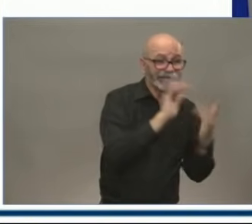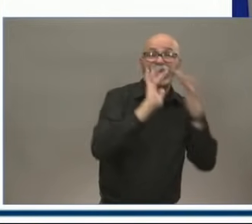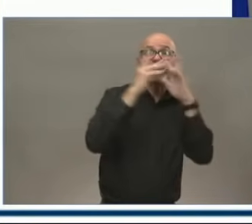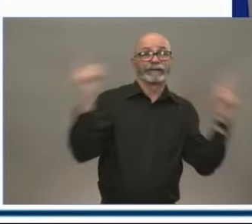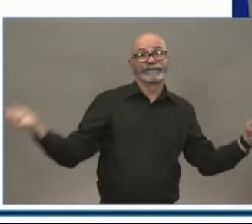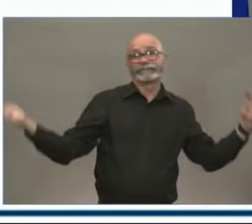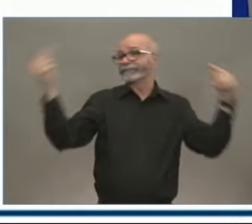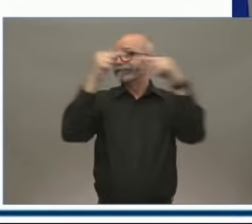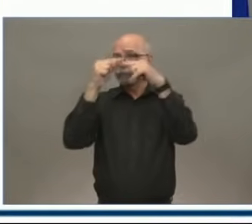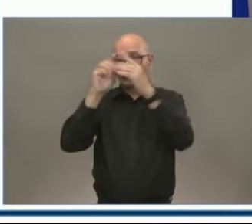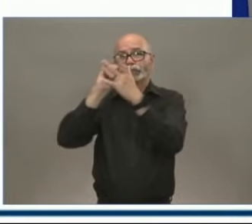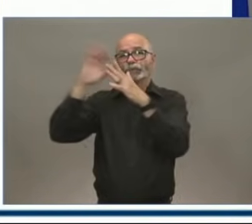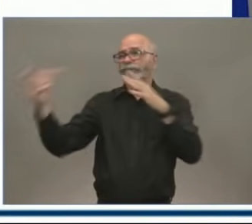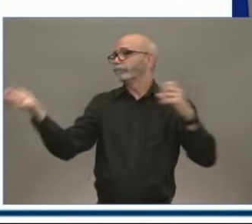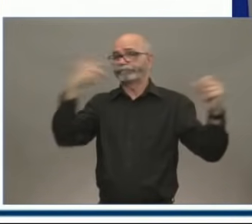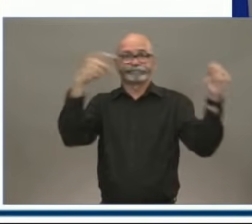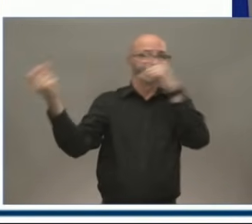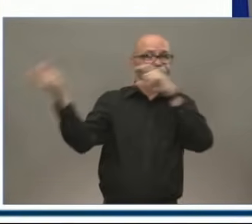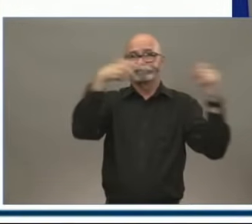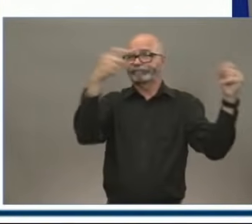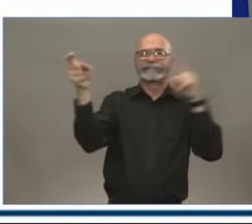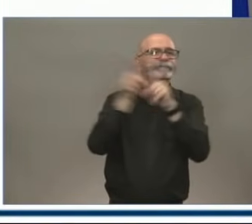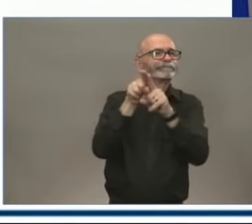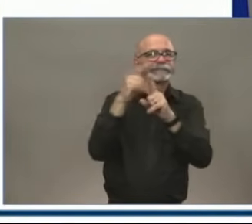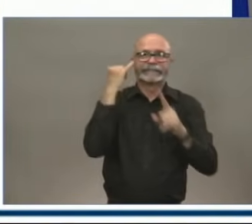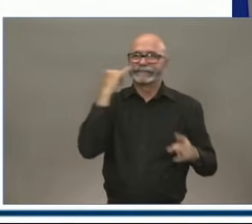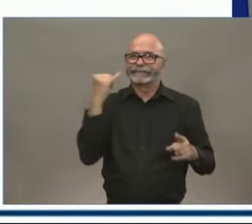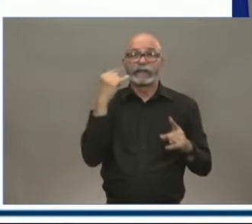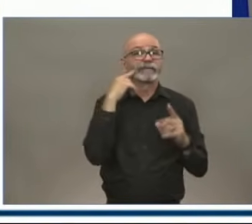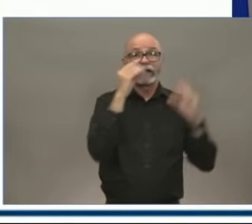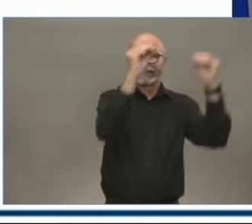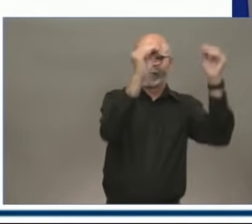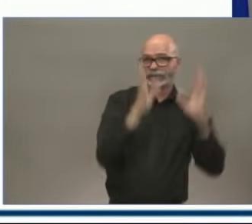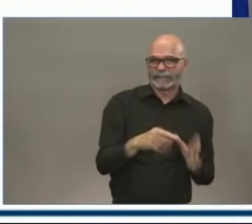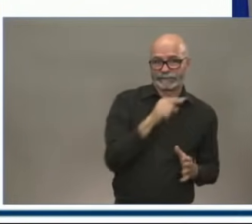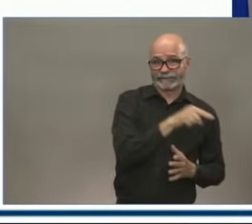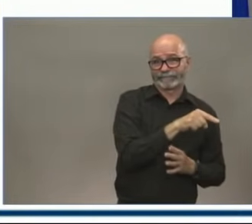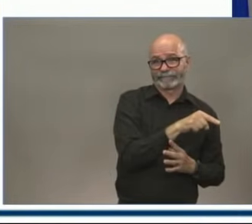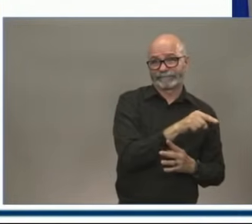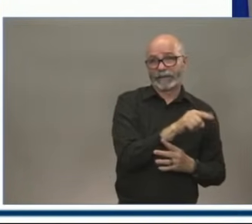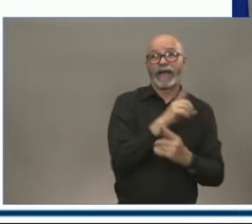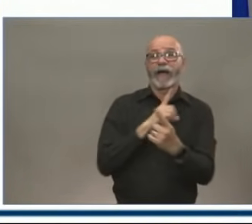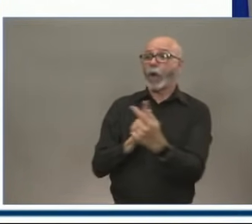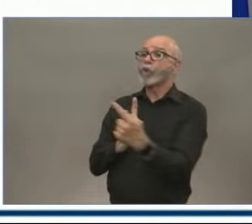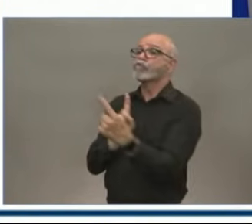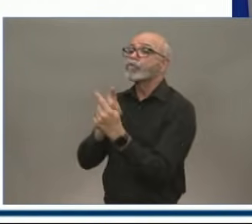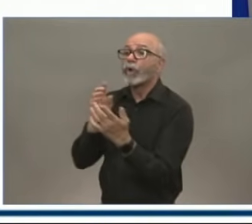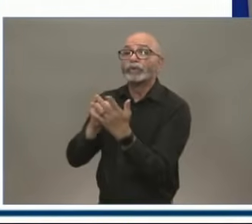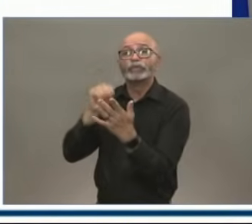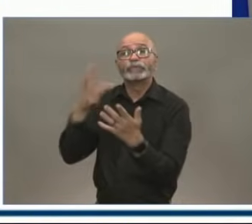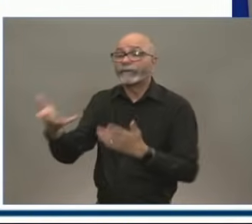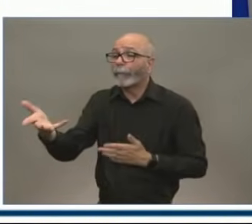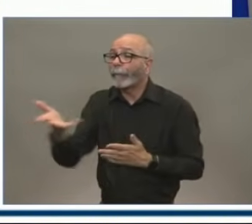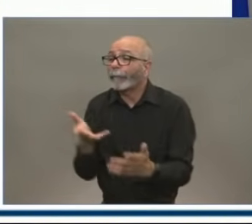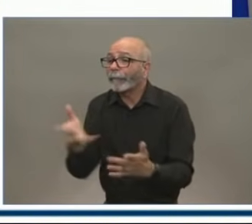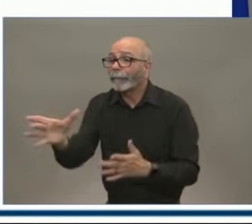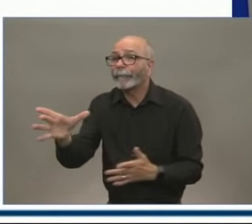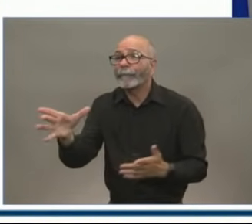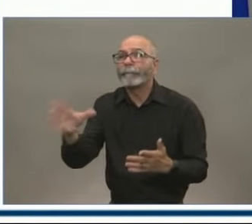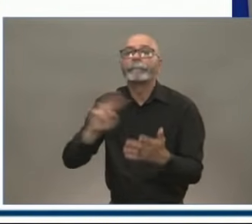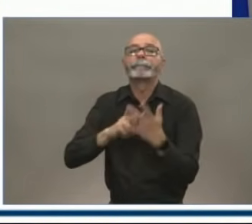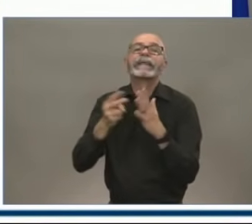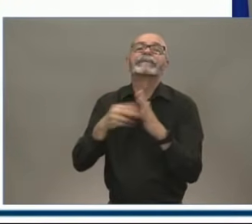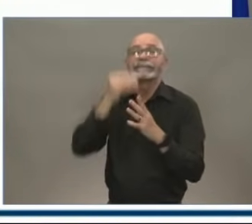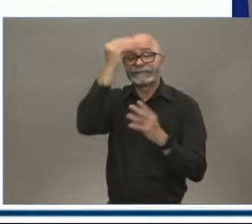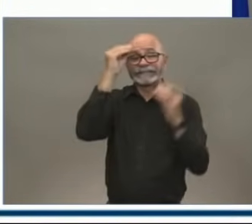teacher is a close contact to that virus, then of course that teacher would also be home for a